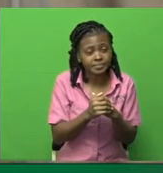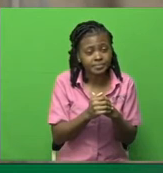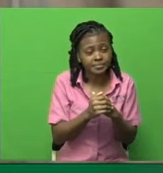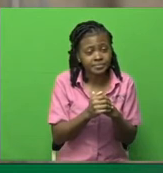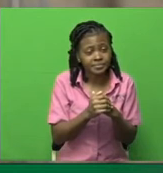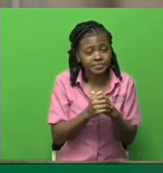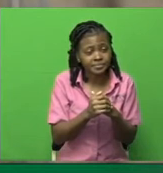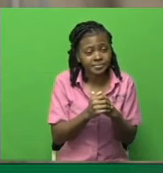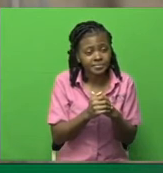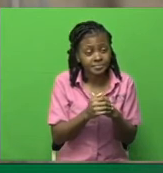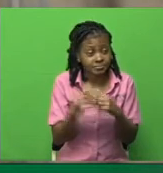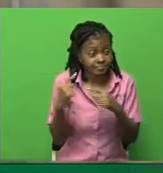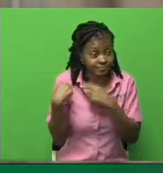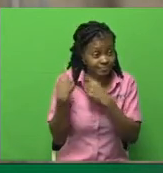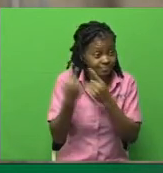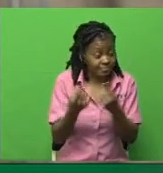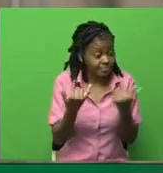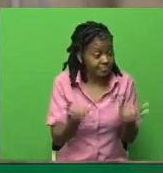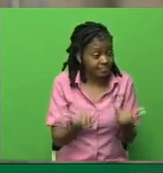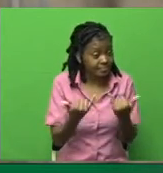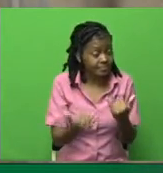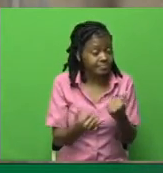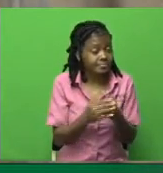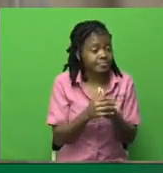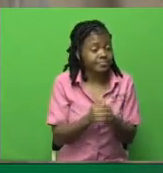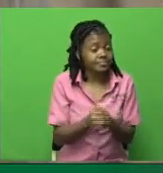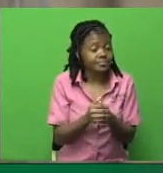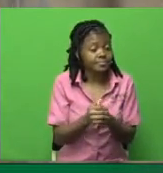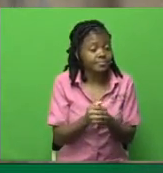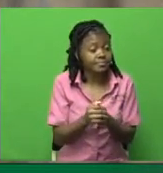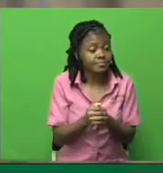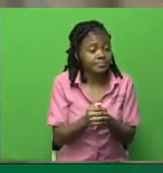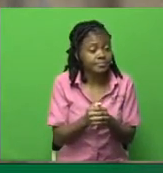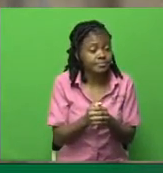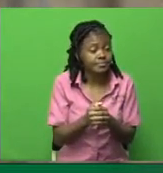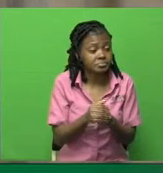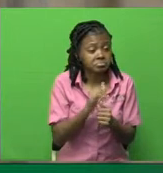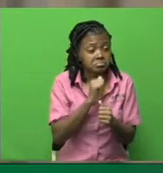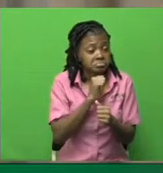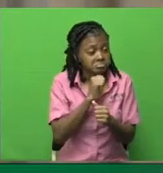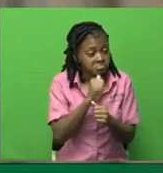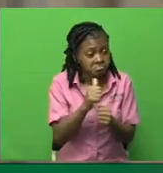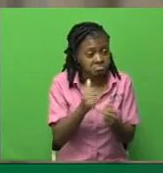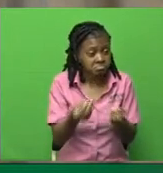up to this time we have not been provided